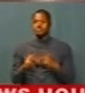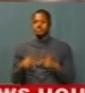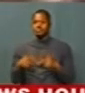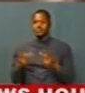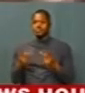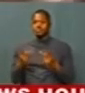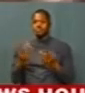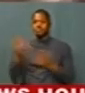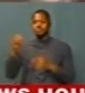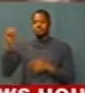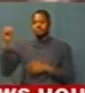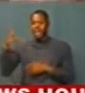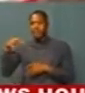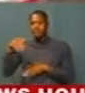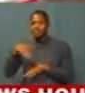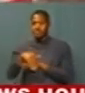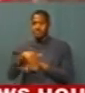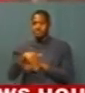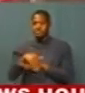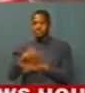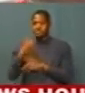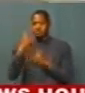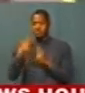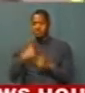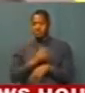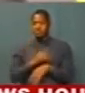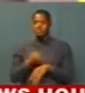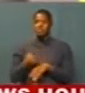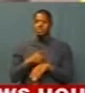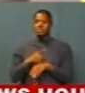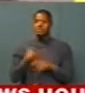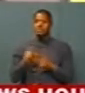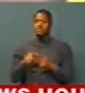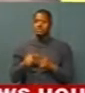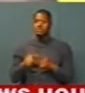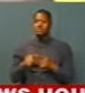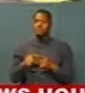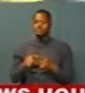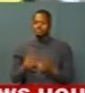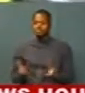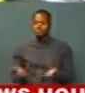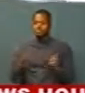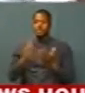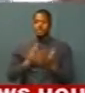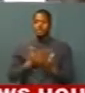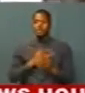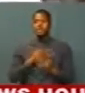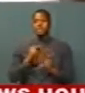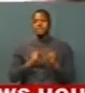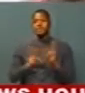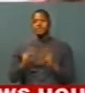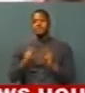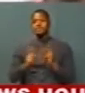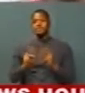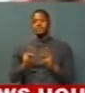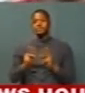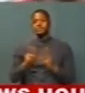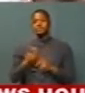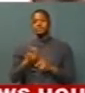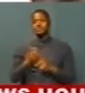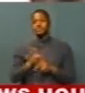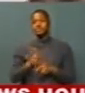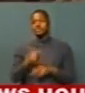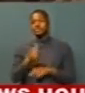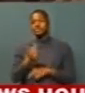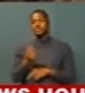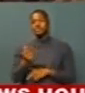provide lightning in the night, because it is our duty to alleviate our people, you know, from